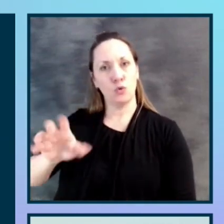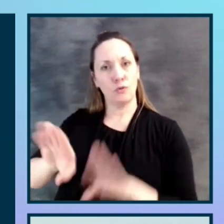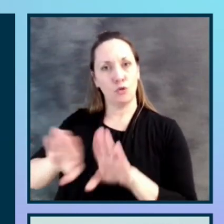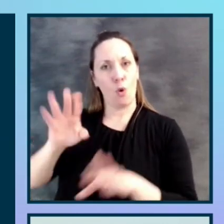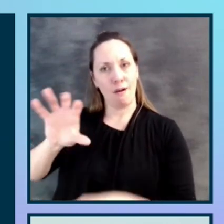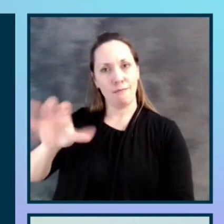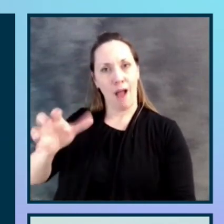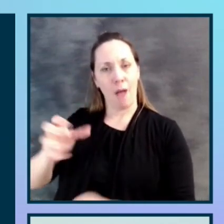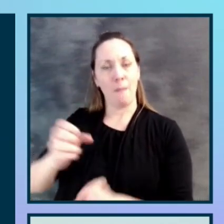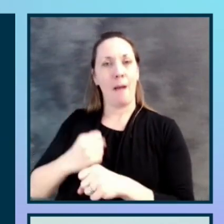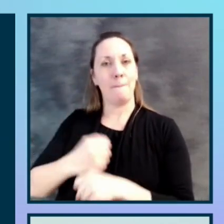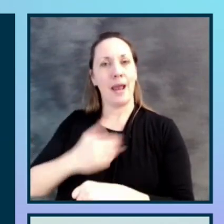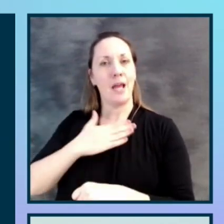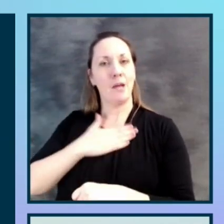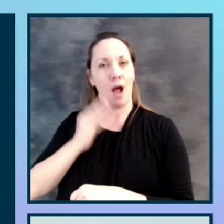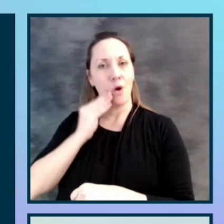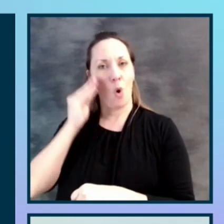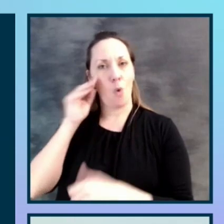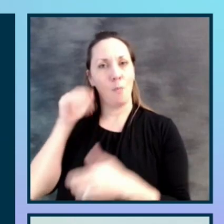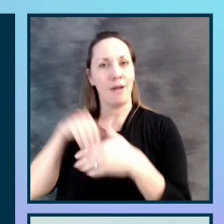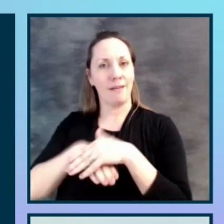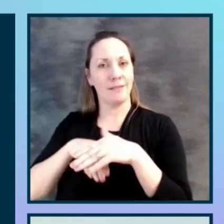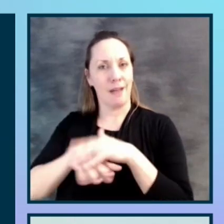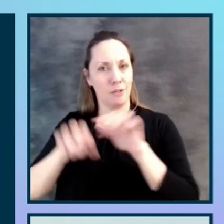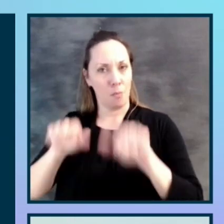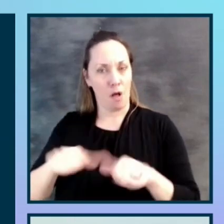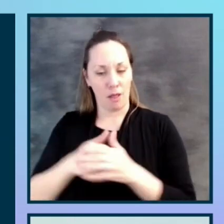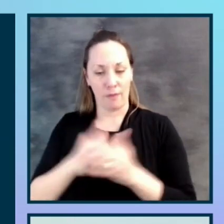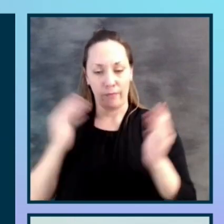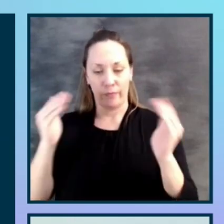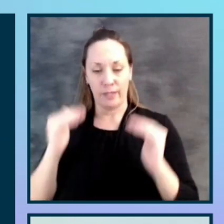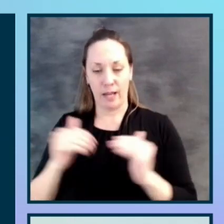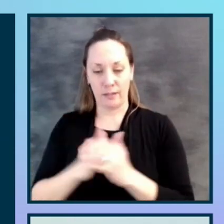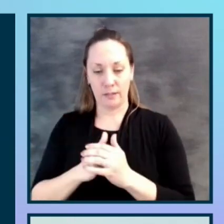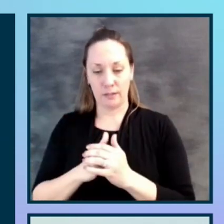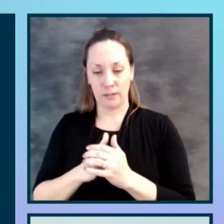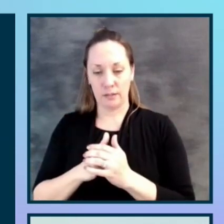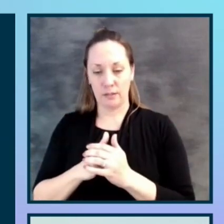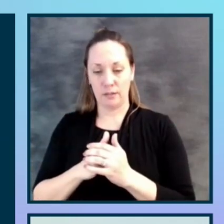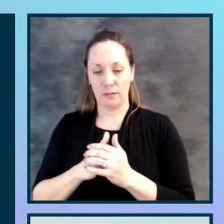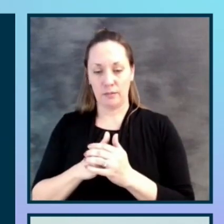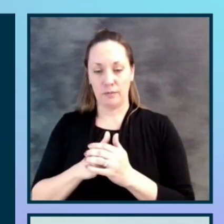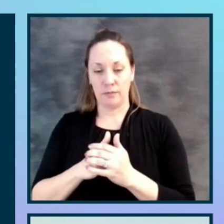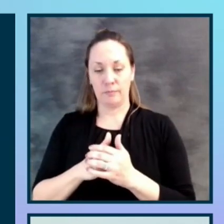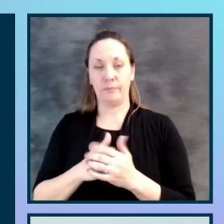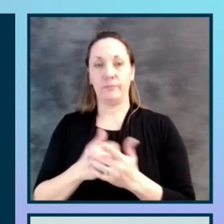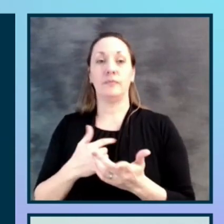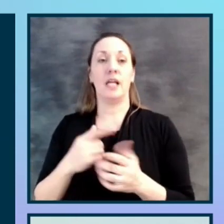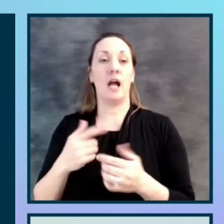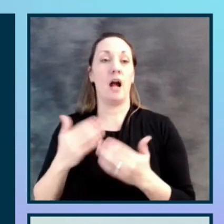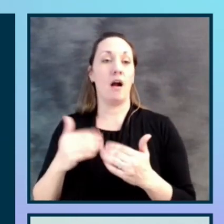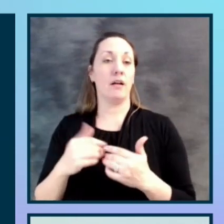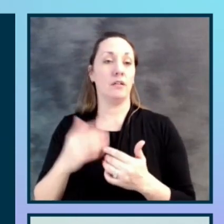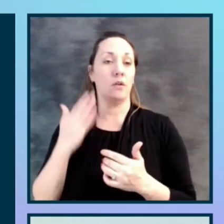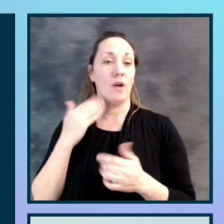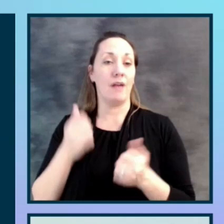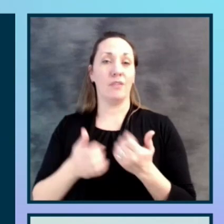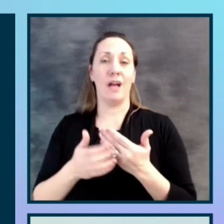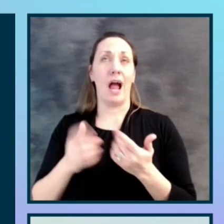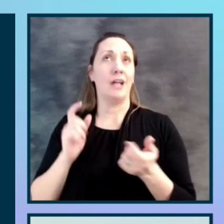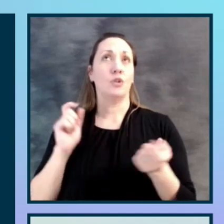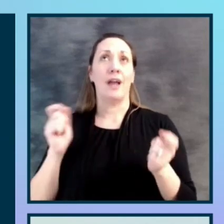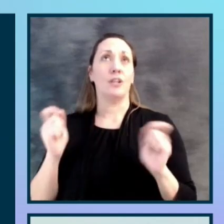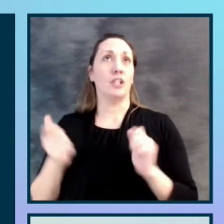accessible. Next, I was excited about using the internet to teach him everything under the sky.